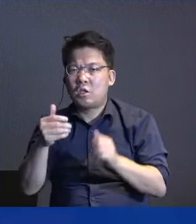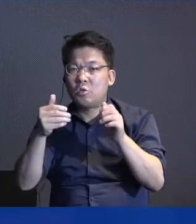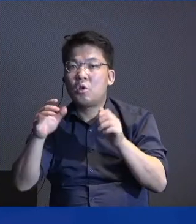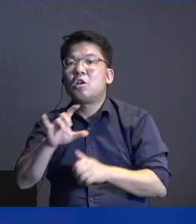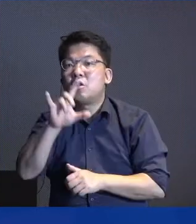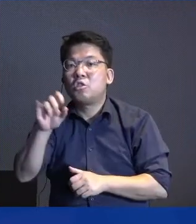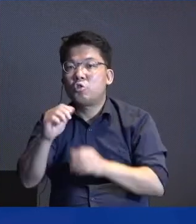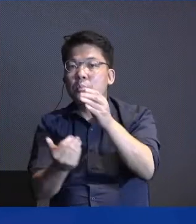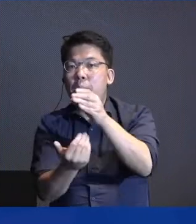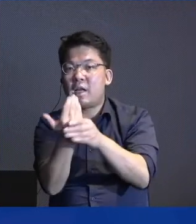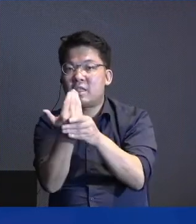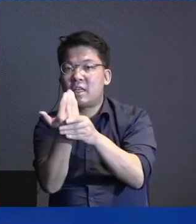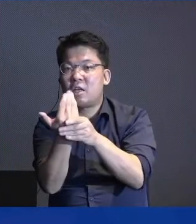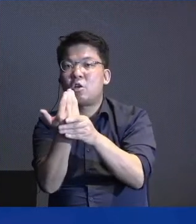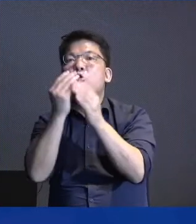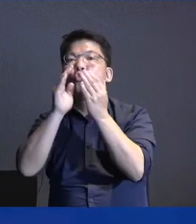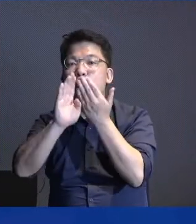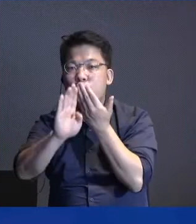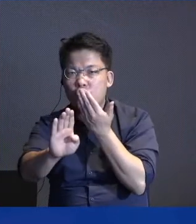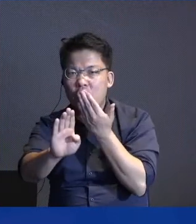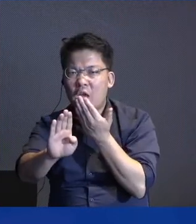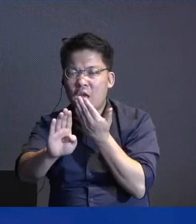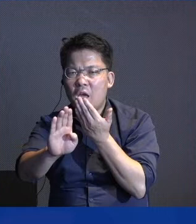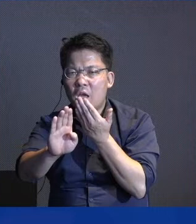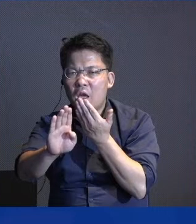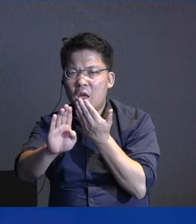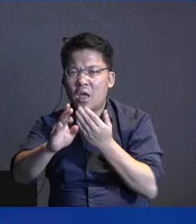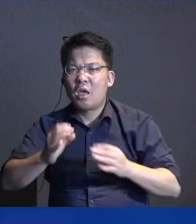difficulties paying for their basic necessity.